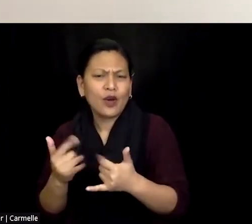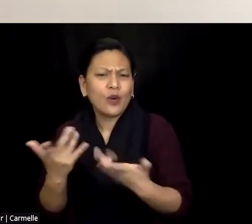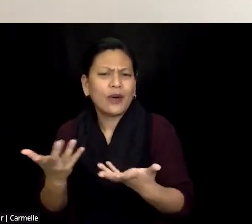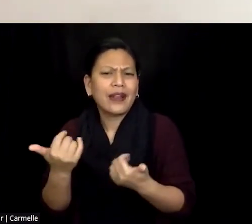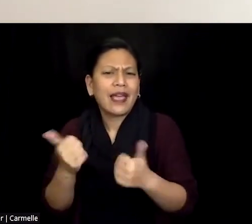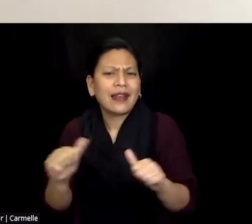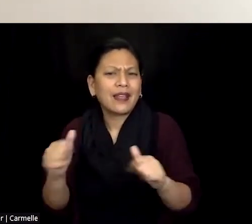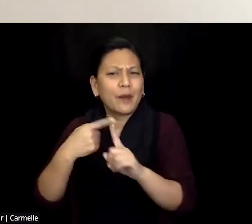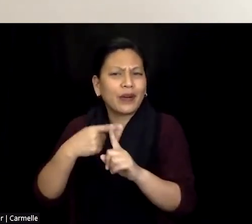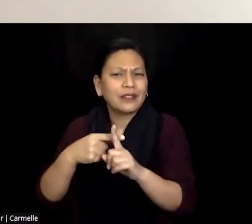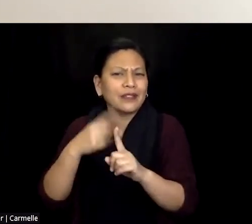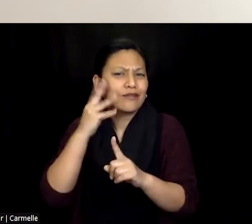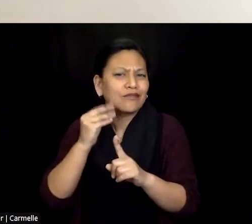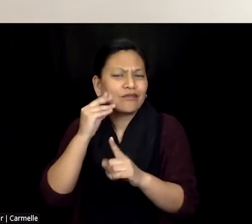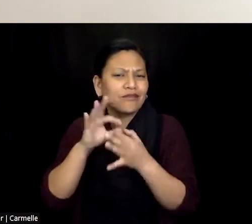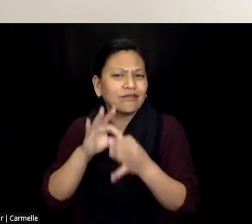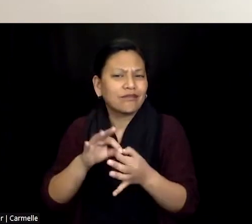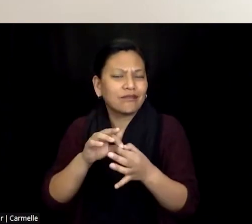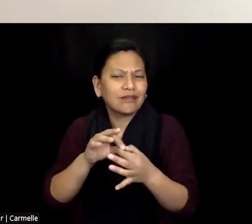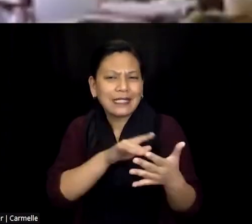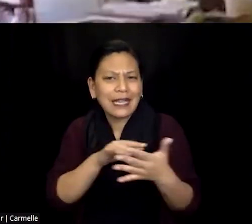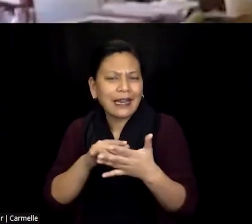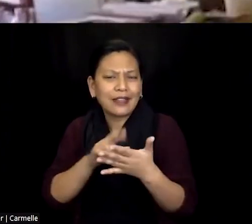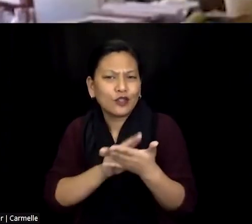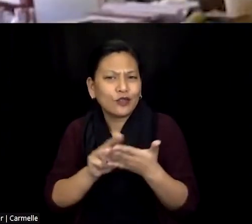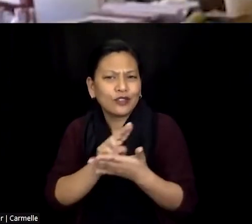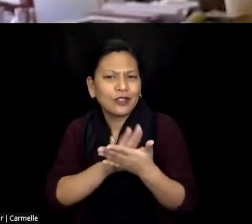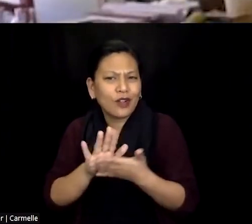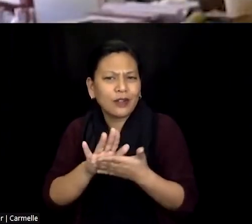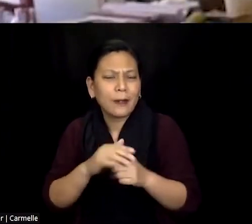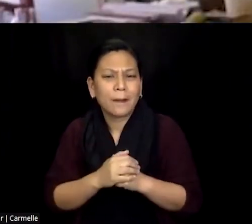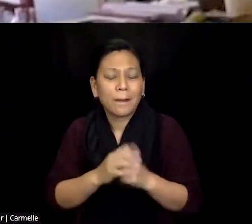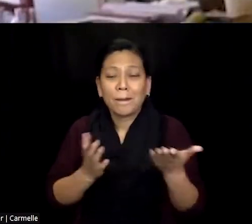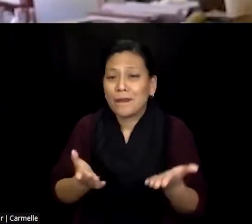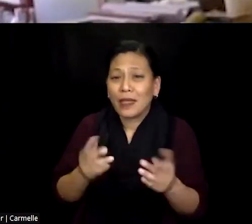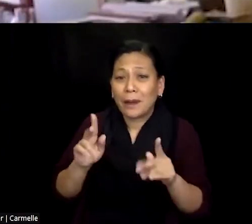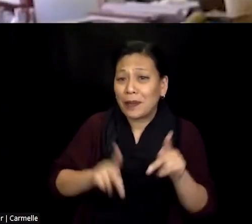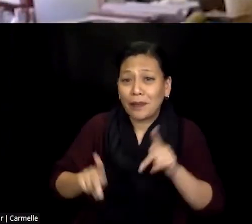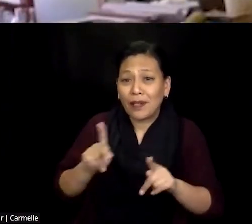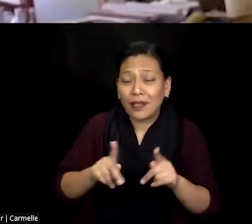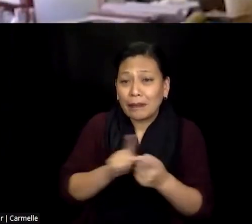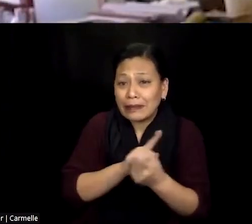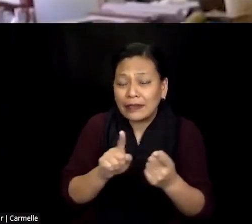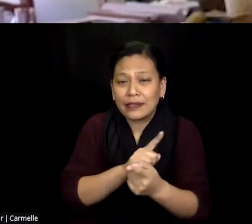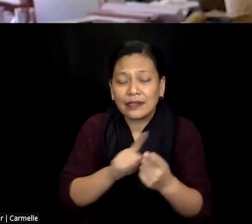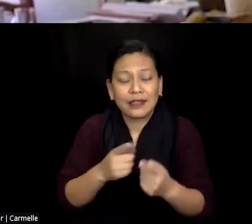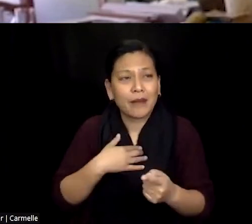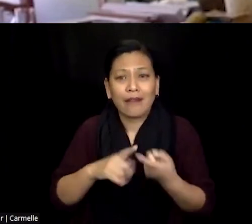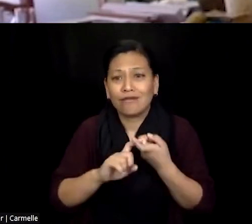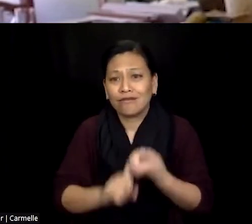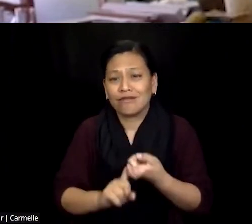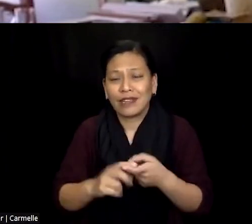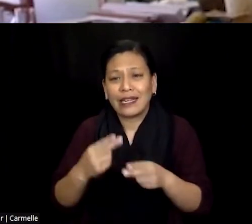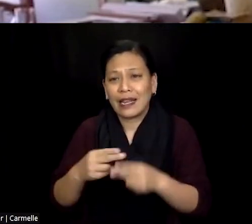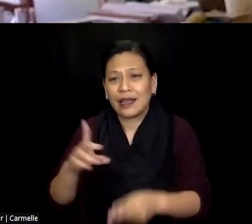your schooling and that educational experience? Just people. I mean, there are people that I still work with. Danny Madden, my good buddy